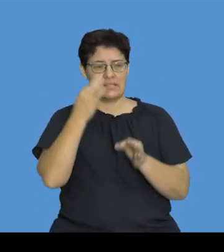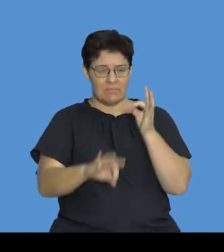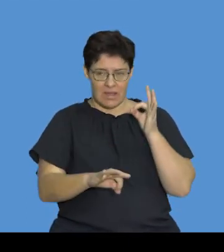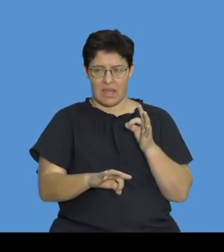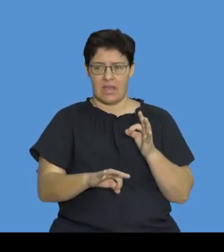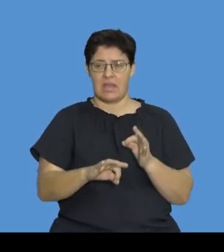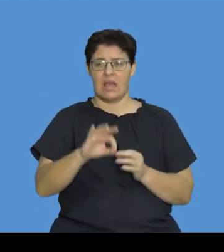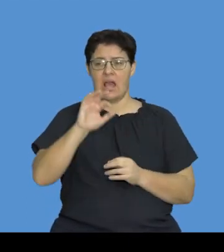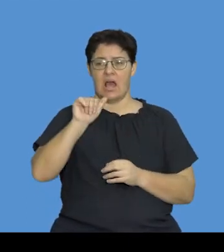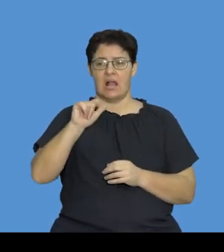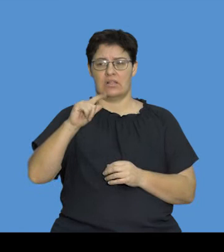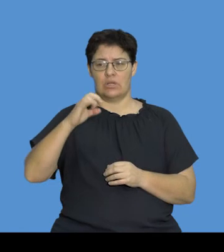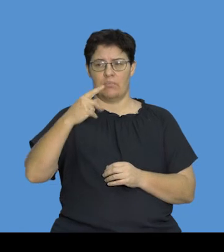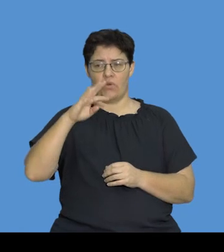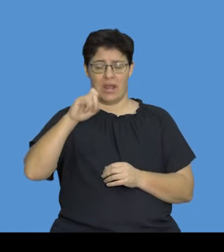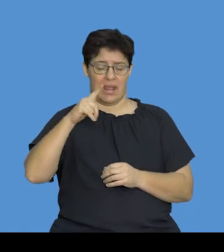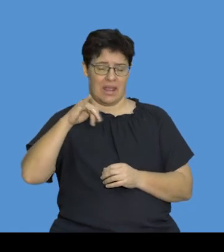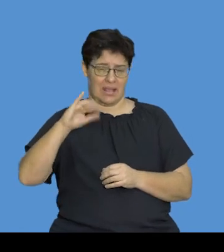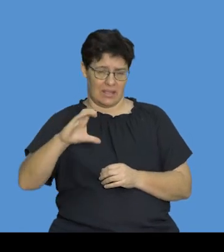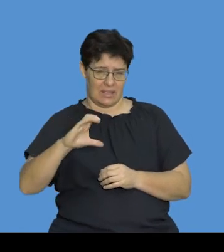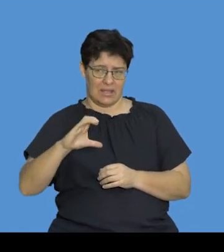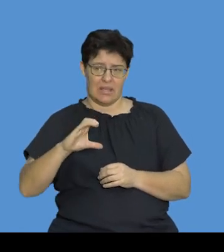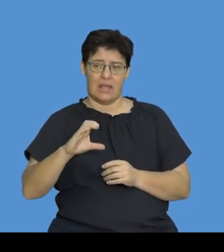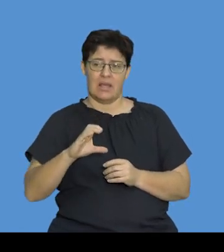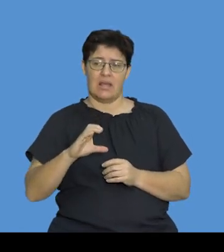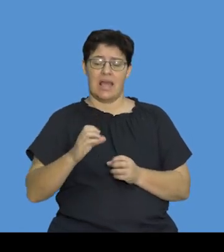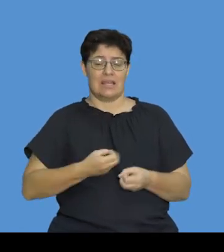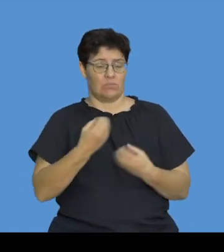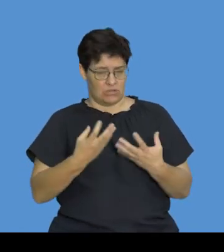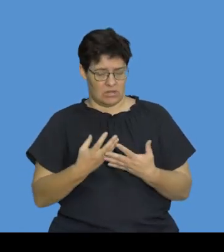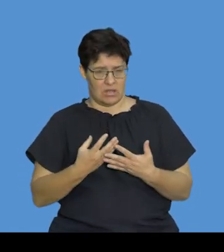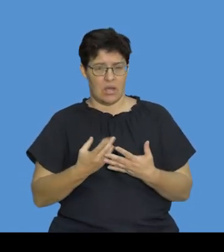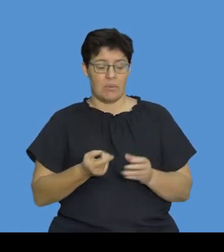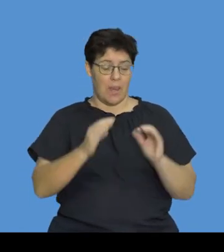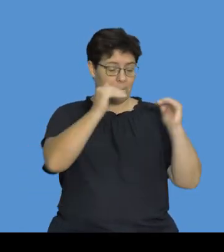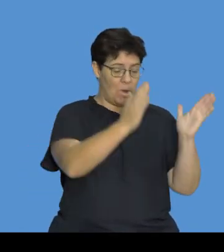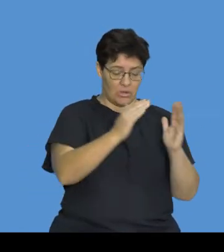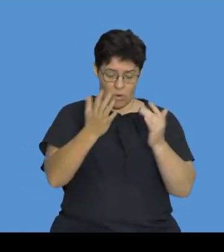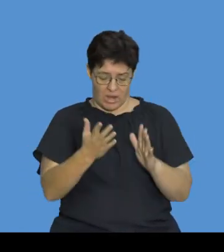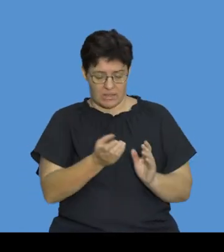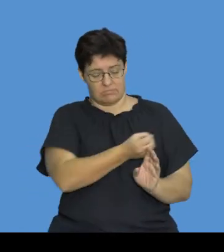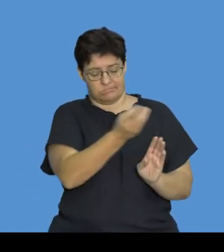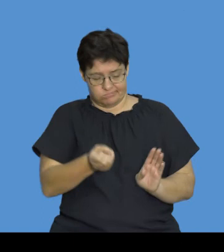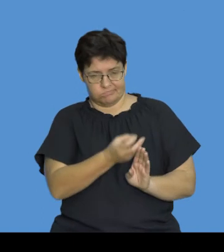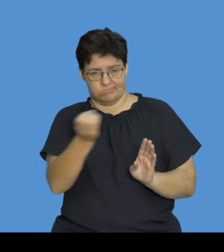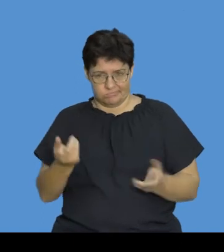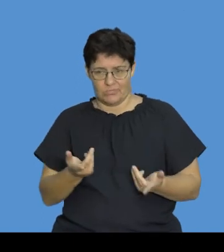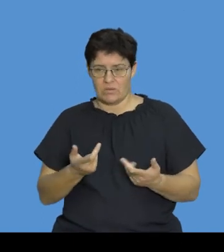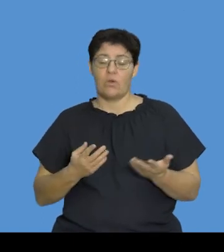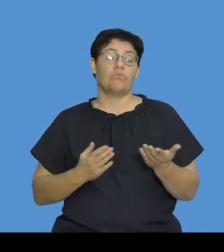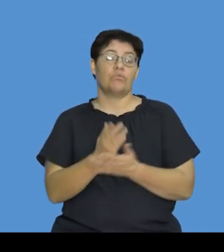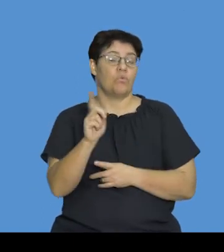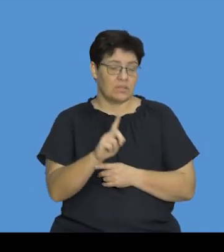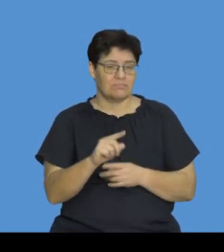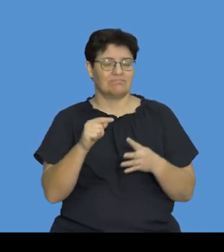expression, always make sure that you expand whenever terms are in brackets. So expansion always goes